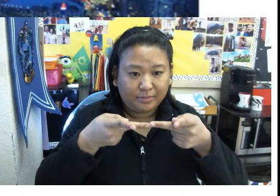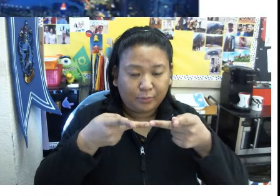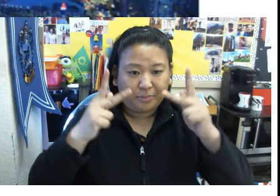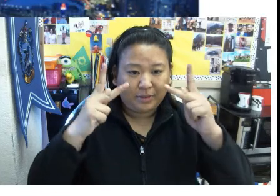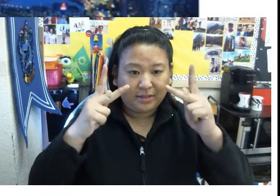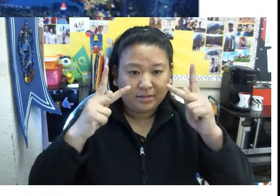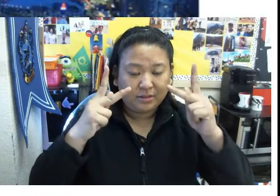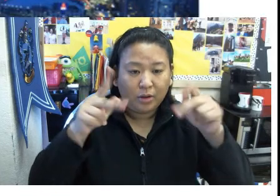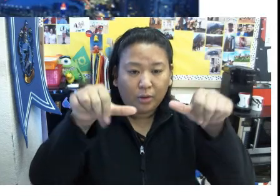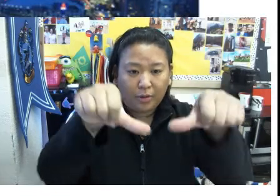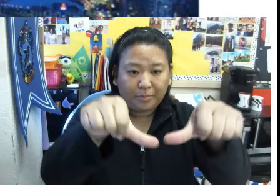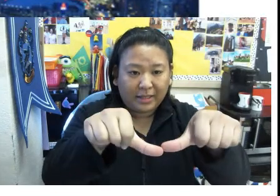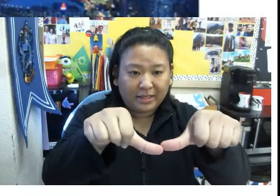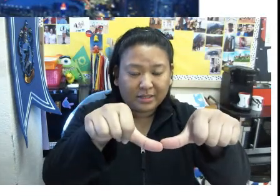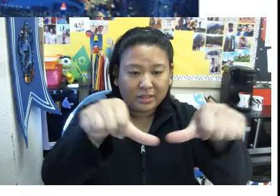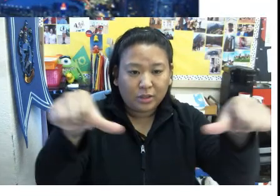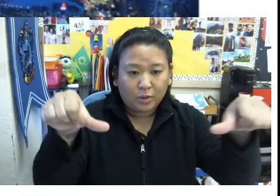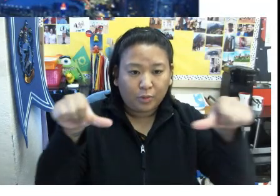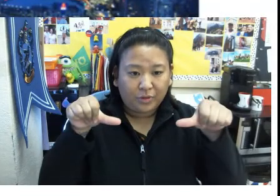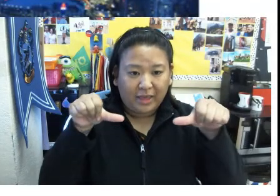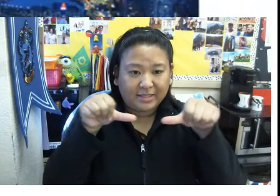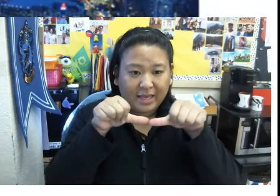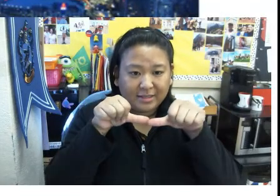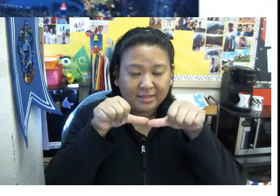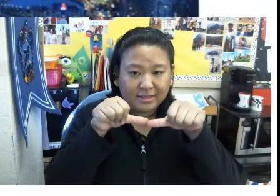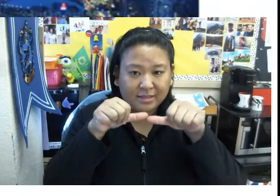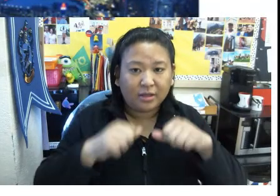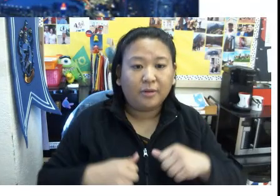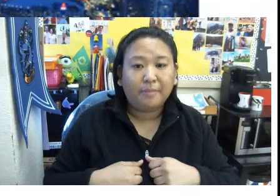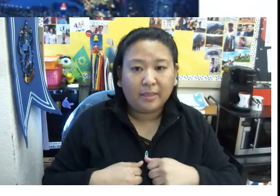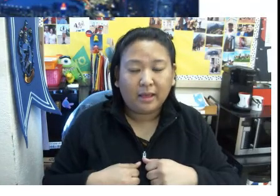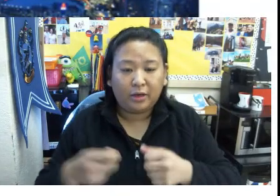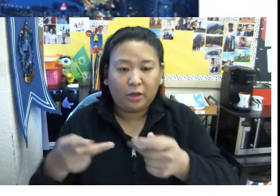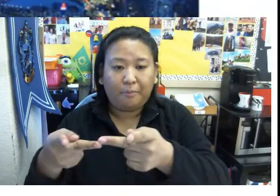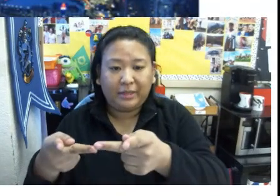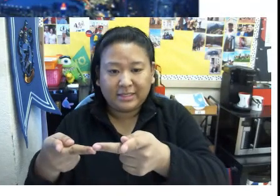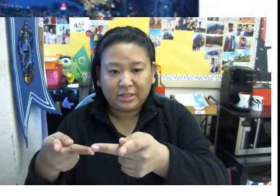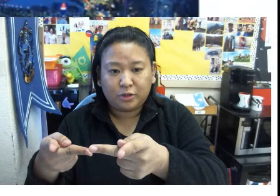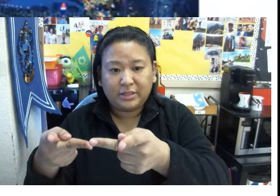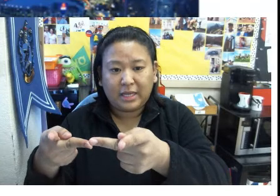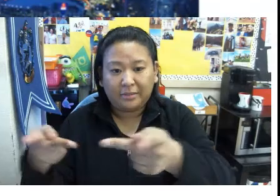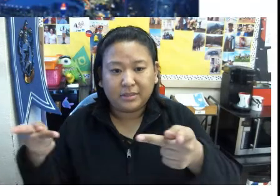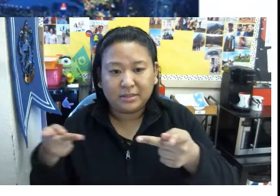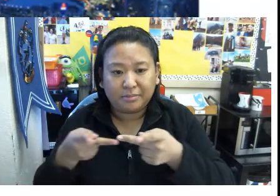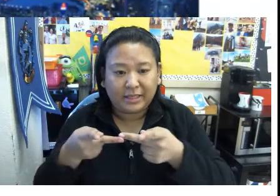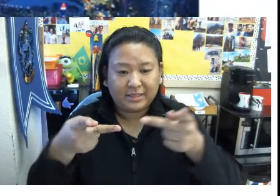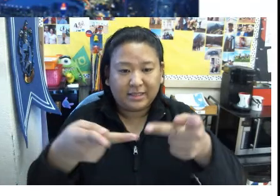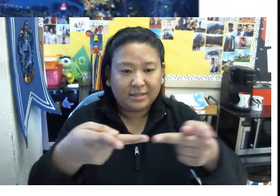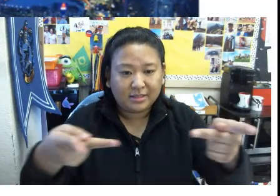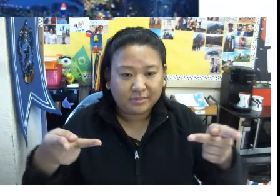Place with P's, or place with A-10s. And you go places 3